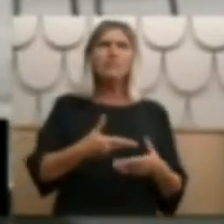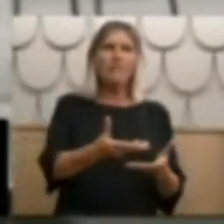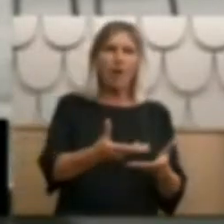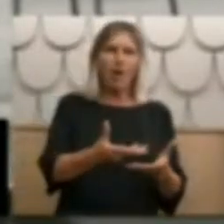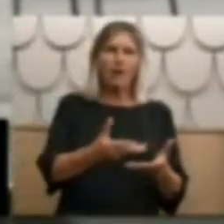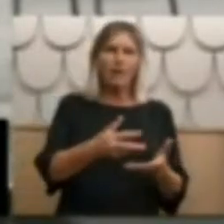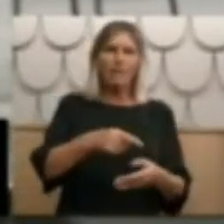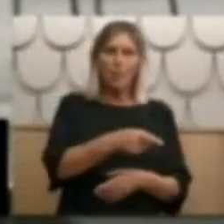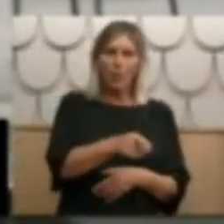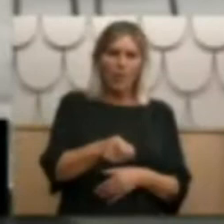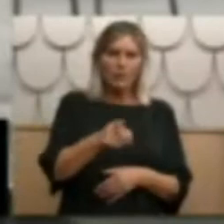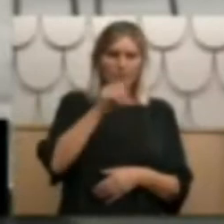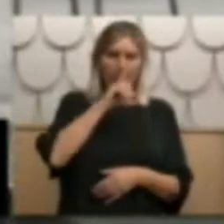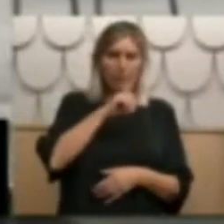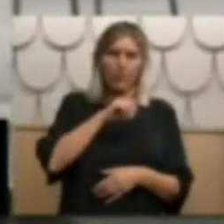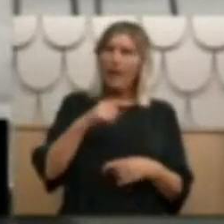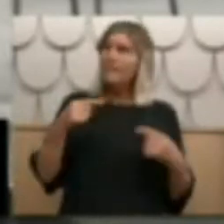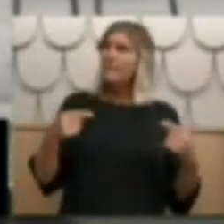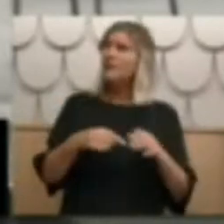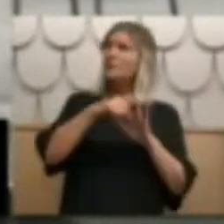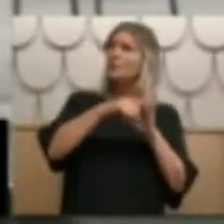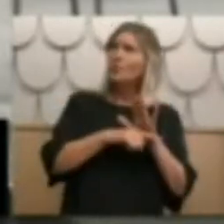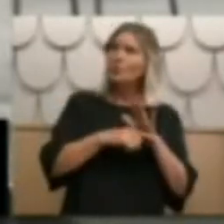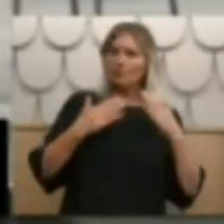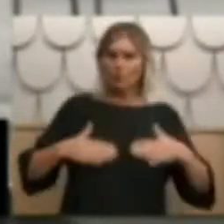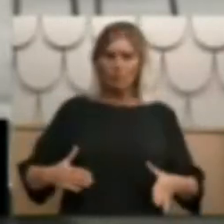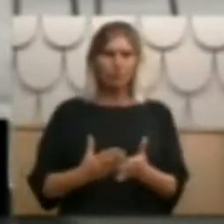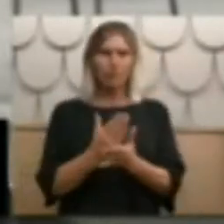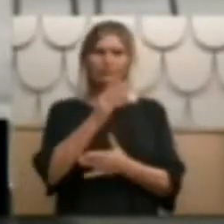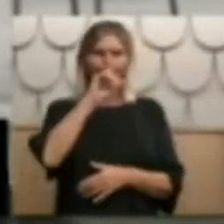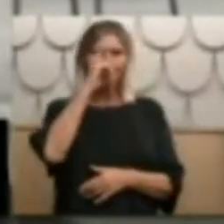to the survivors. Leonie's case and others,